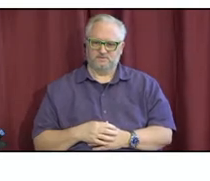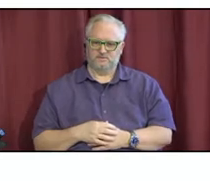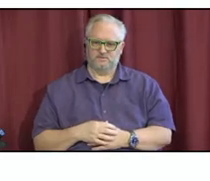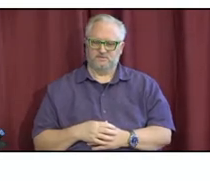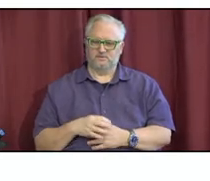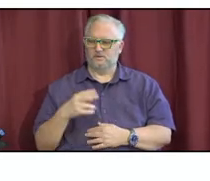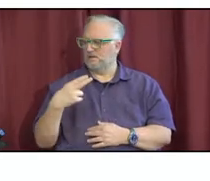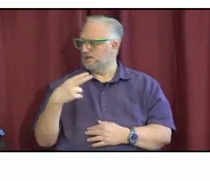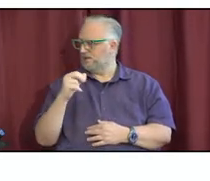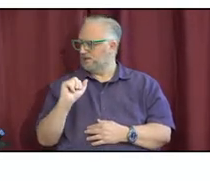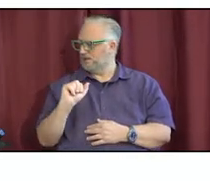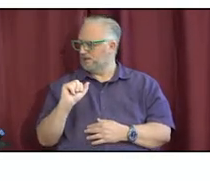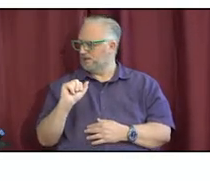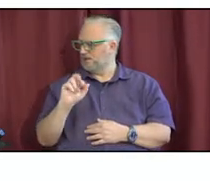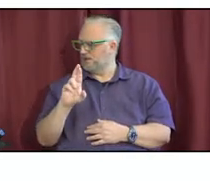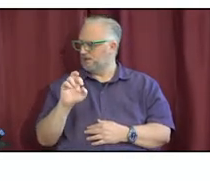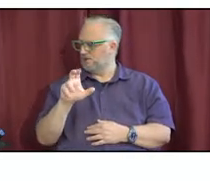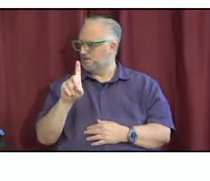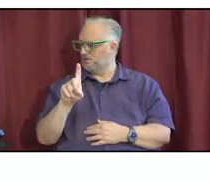Harold Bergsma,